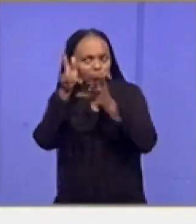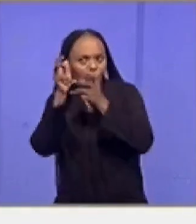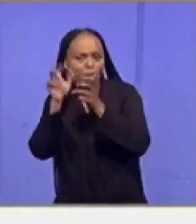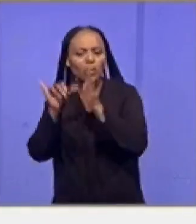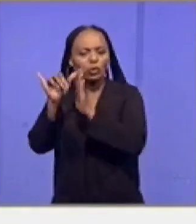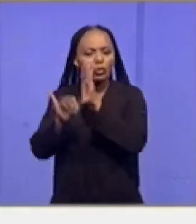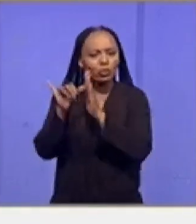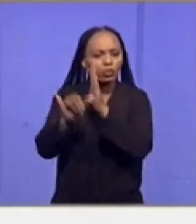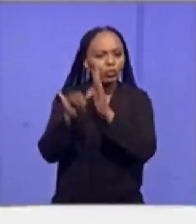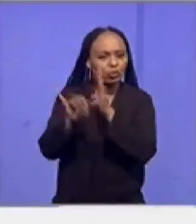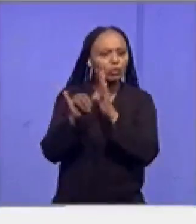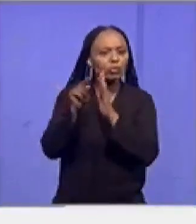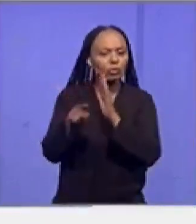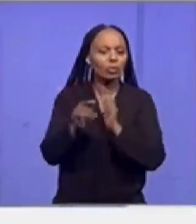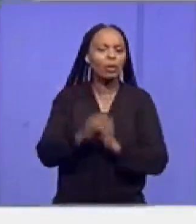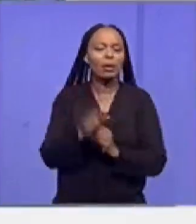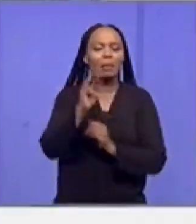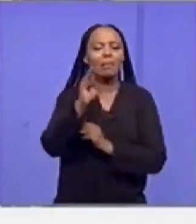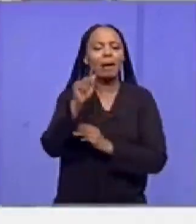YouTube about Mama Beka.